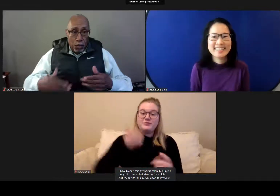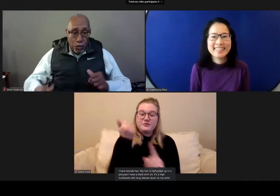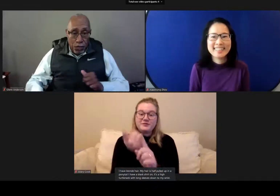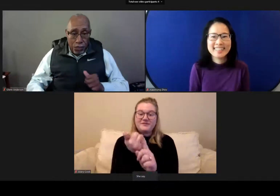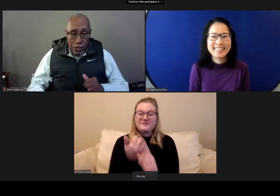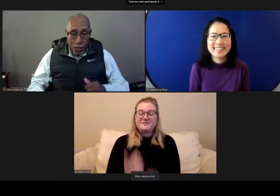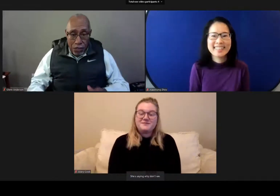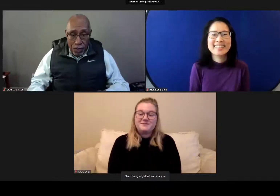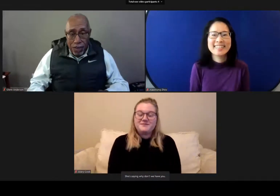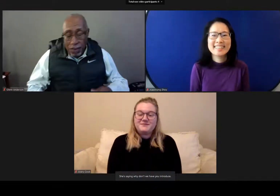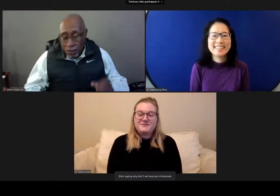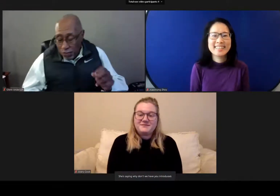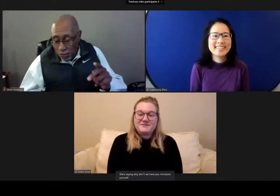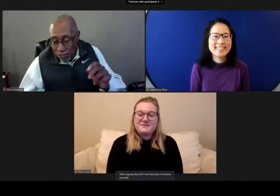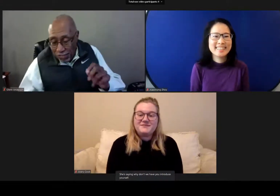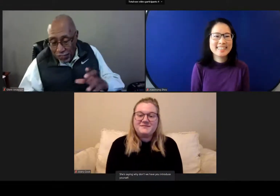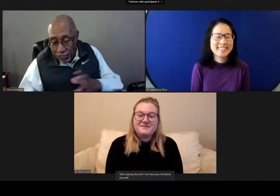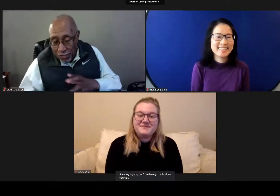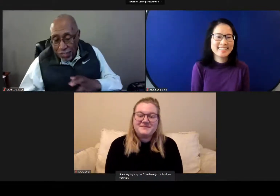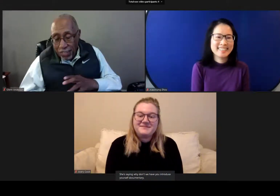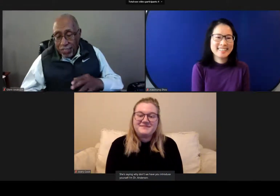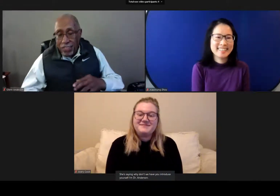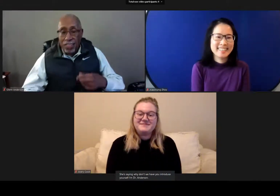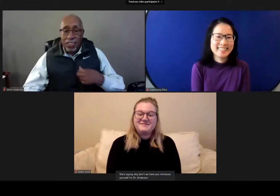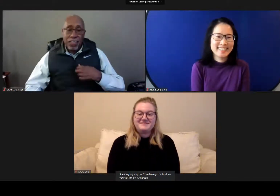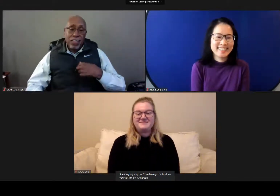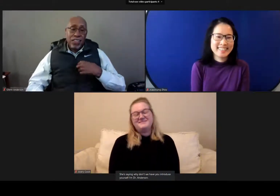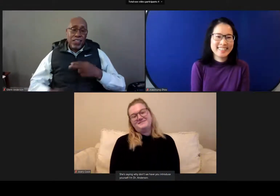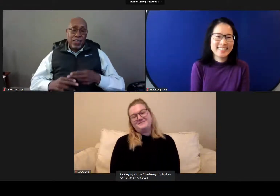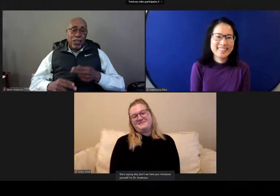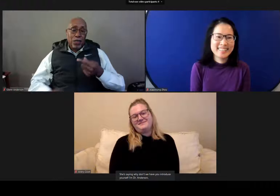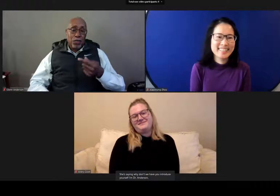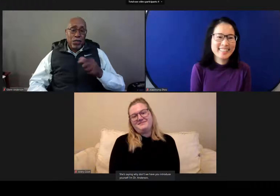She's saying, why don't we have you introduce yourself, Dr. Anderson?